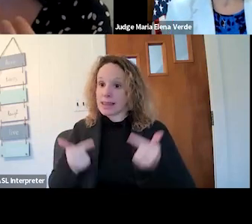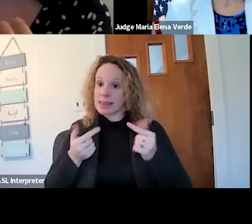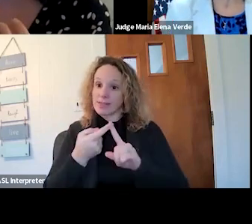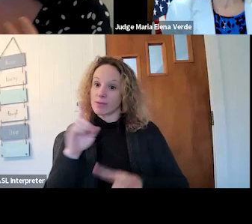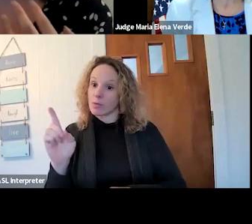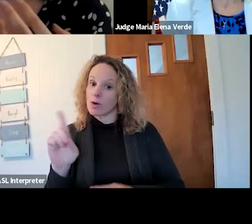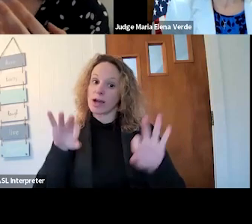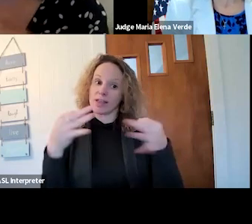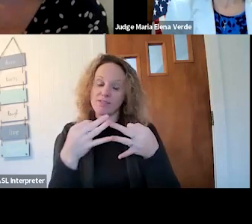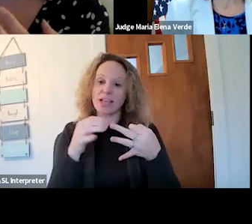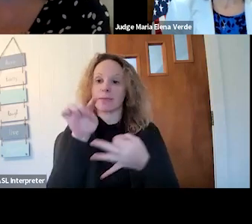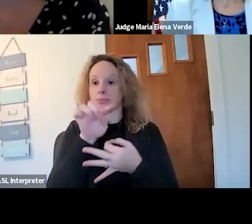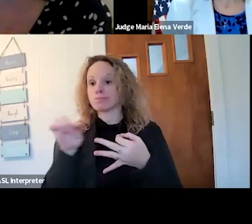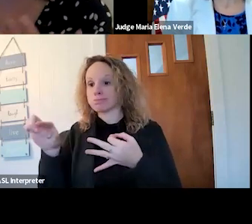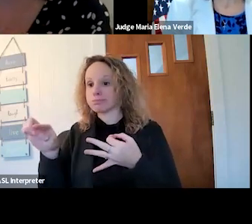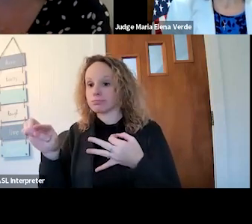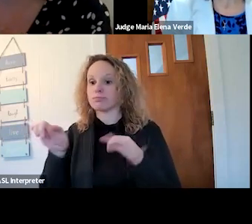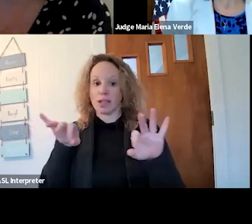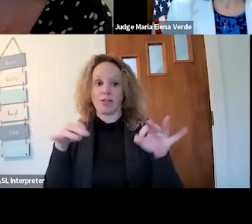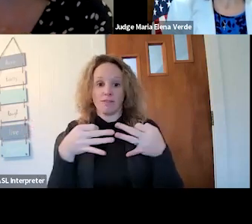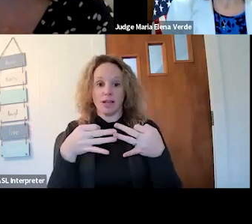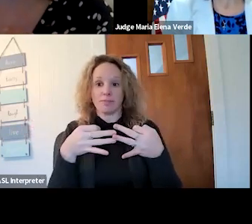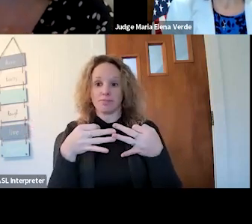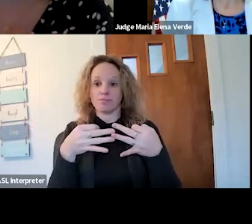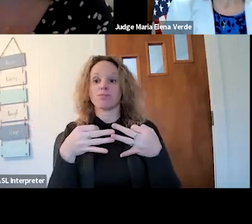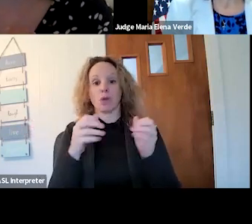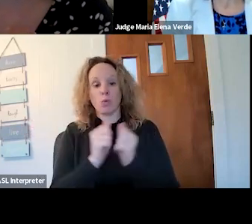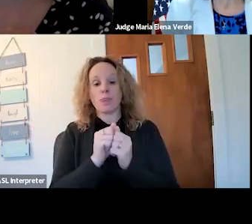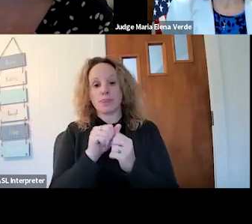family dynamic as the family or the couple as a whole.